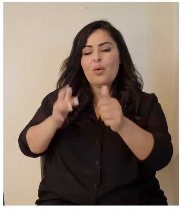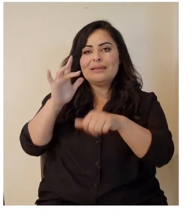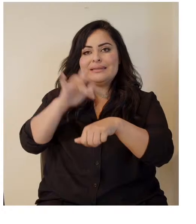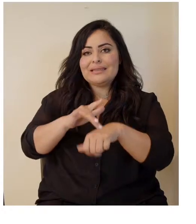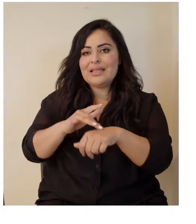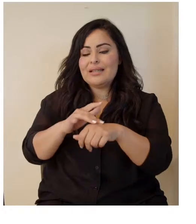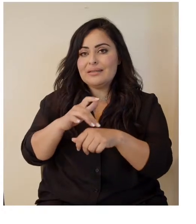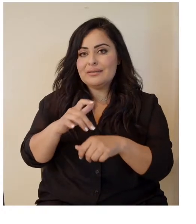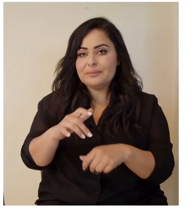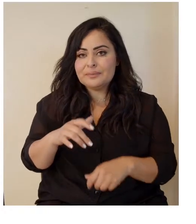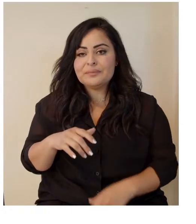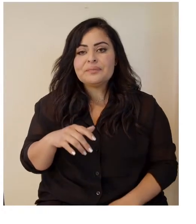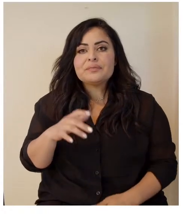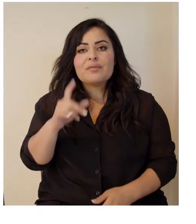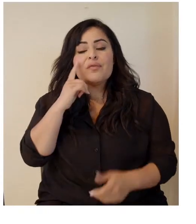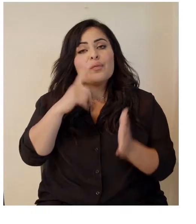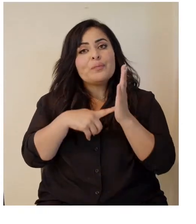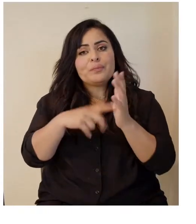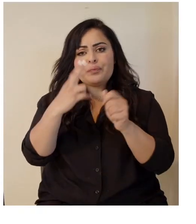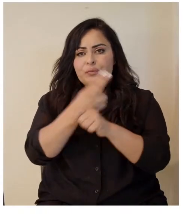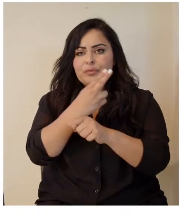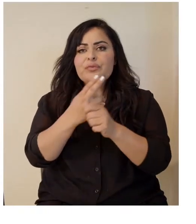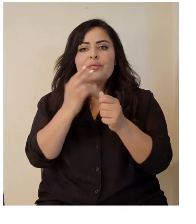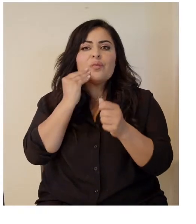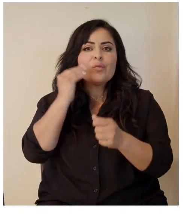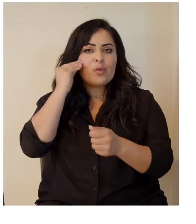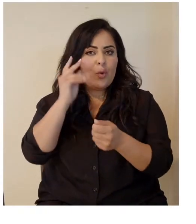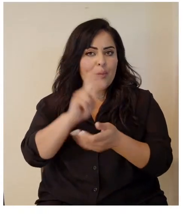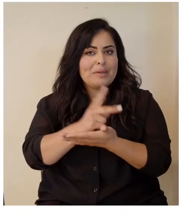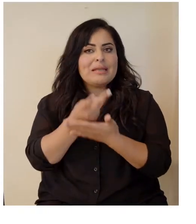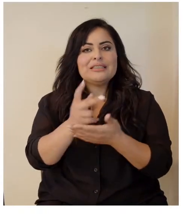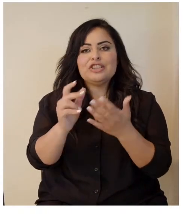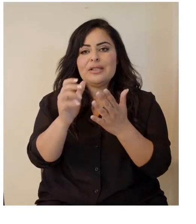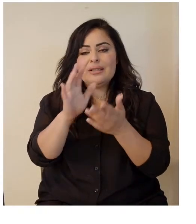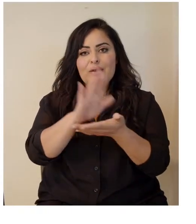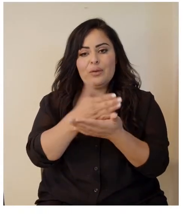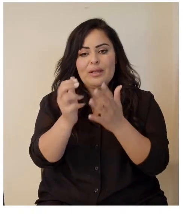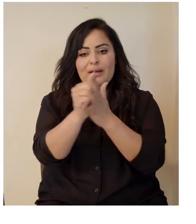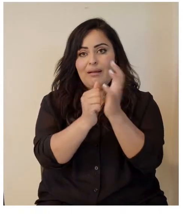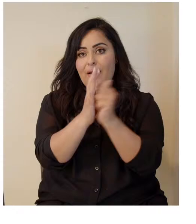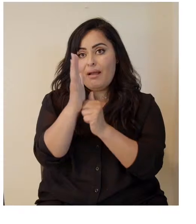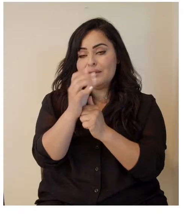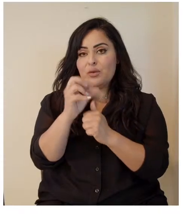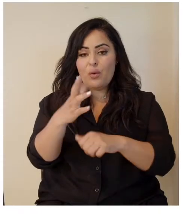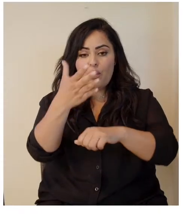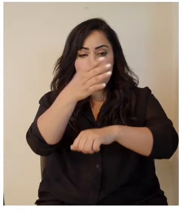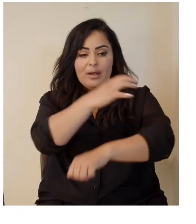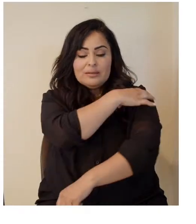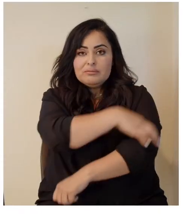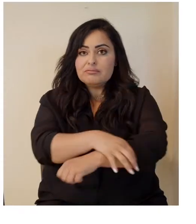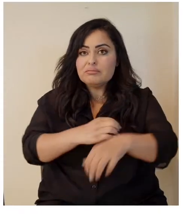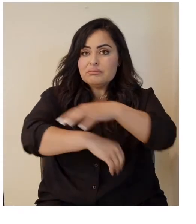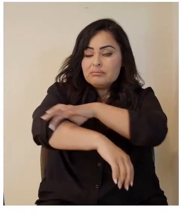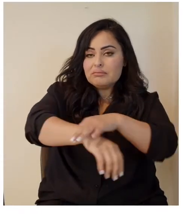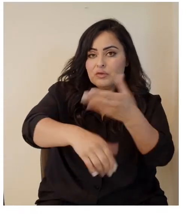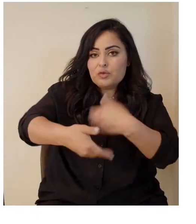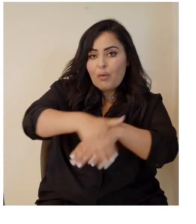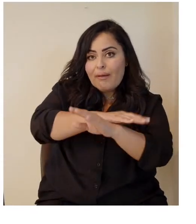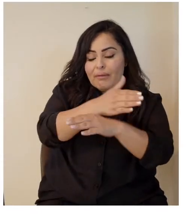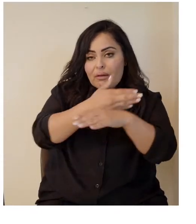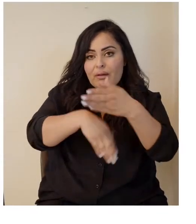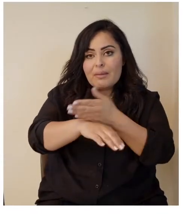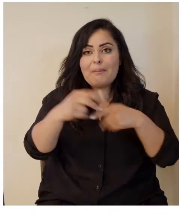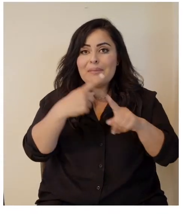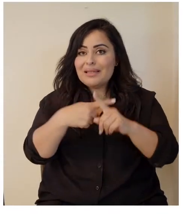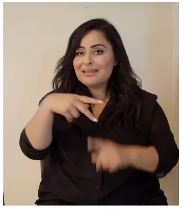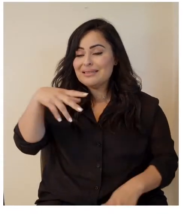You could wear household dishwashing gloves. Make sure you're wearing long sleeve shirts and long pants during the cleanup. You should